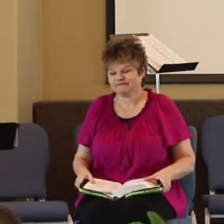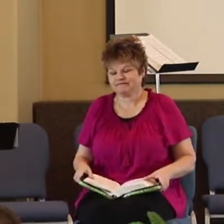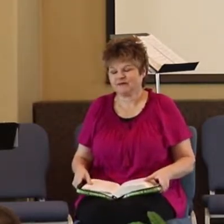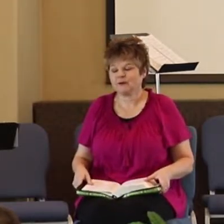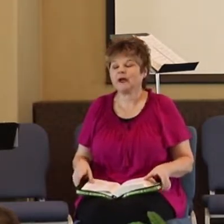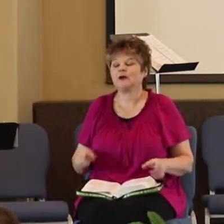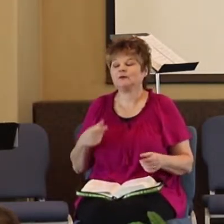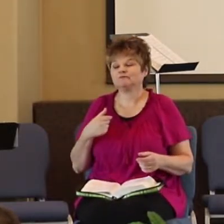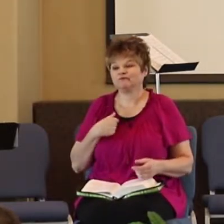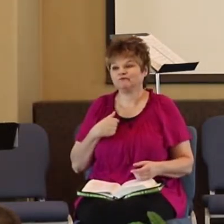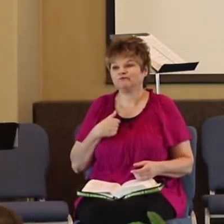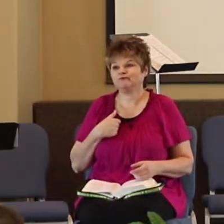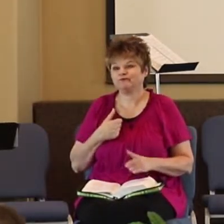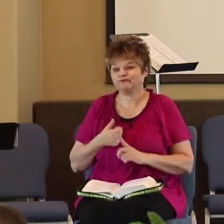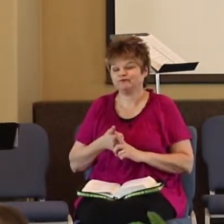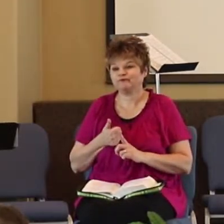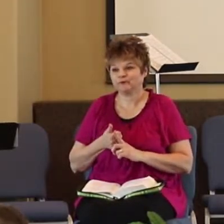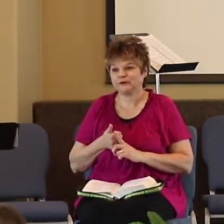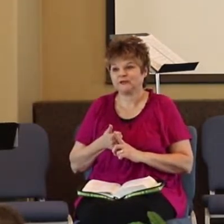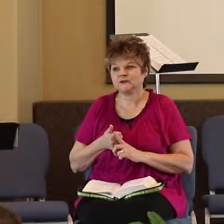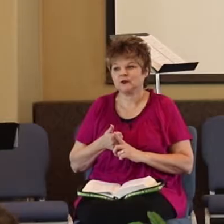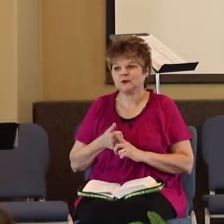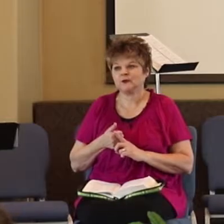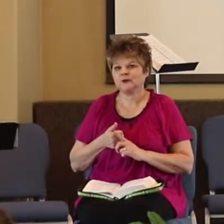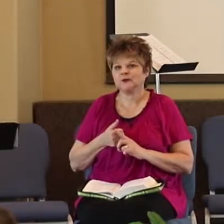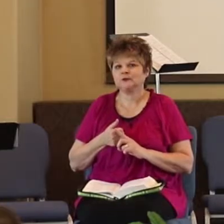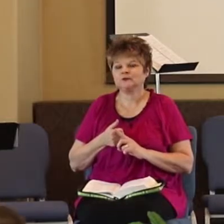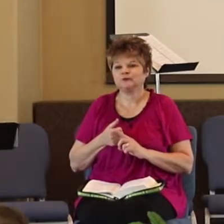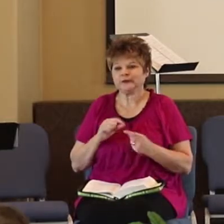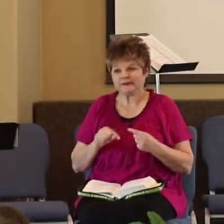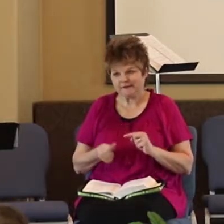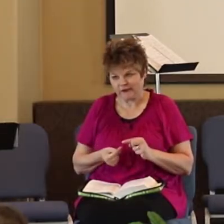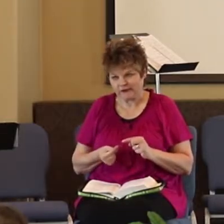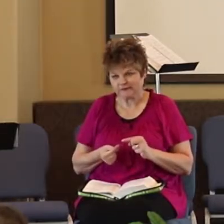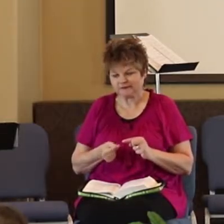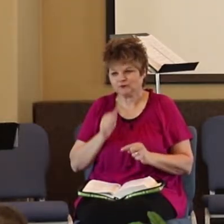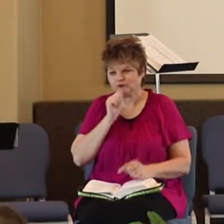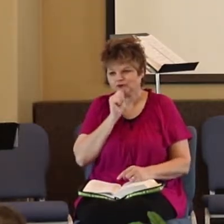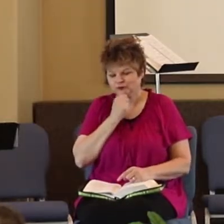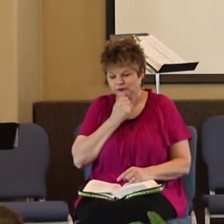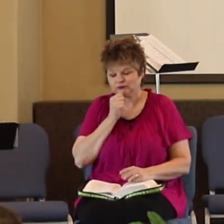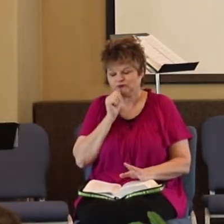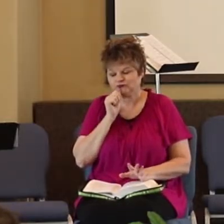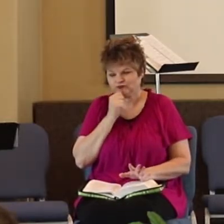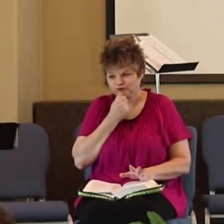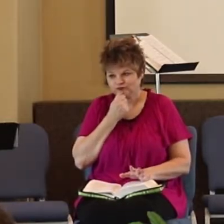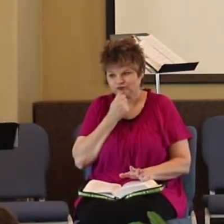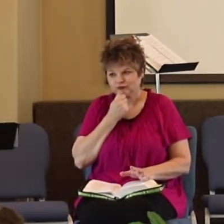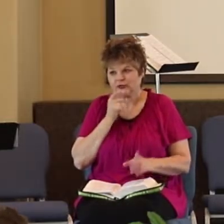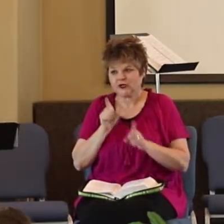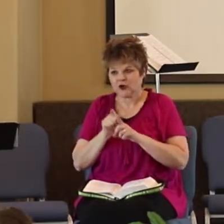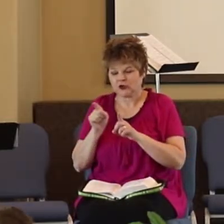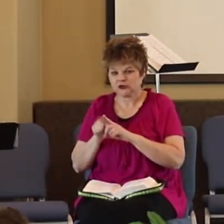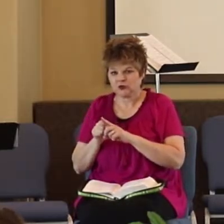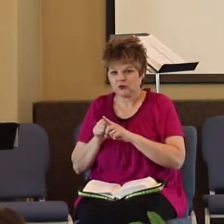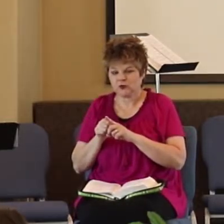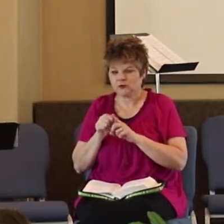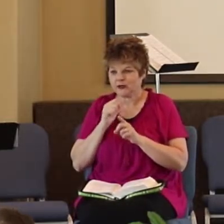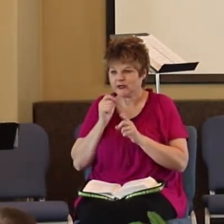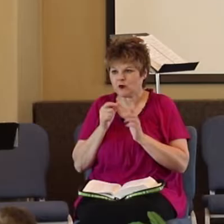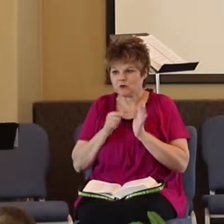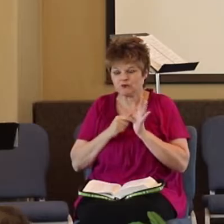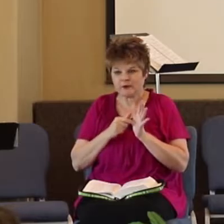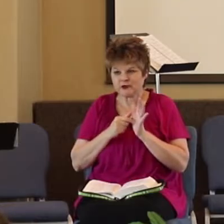But we're the ones that suffer. But not only do we suffer, but you know, when we misrepresent